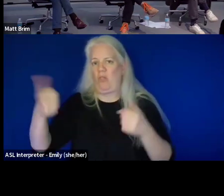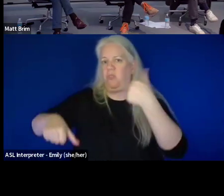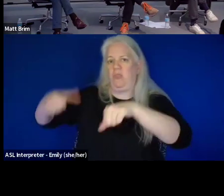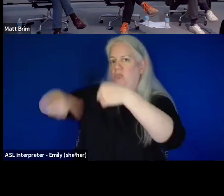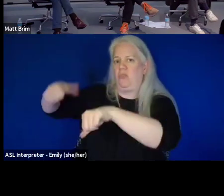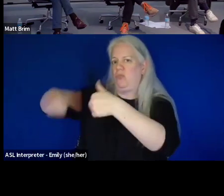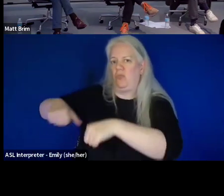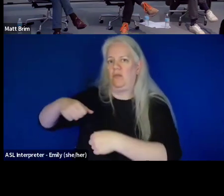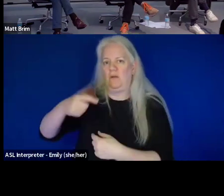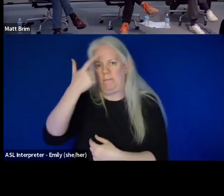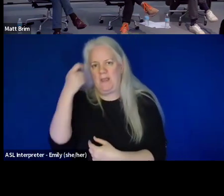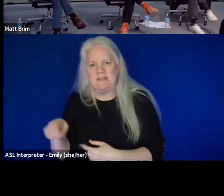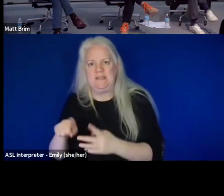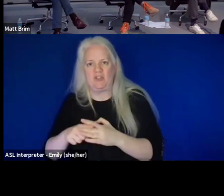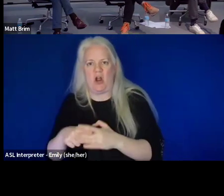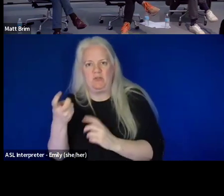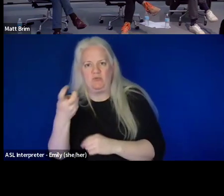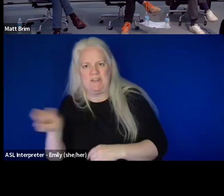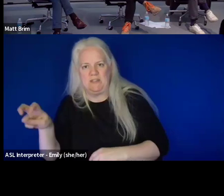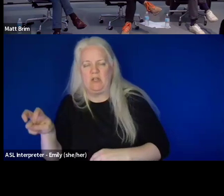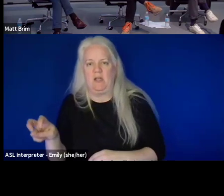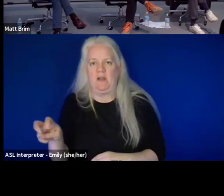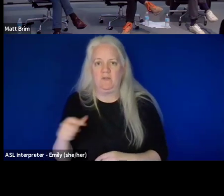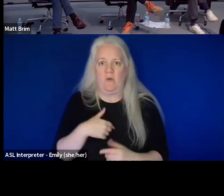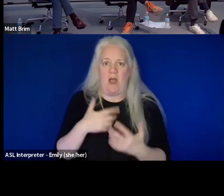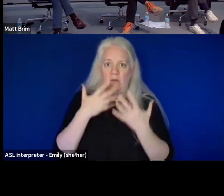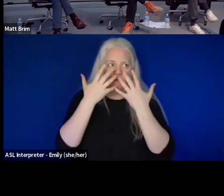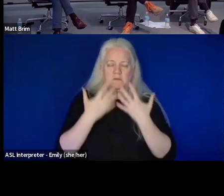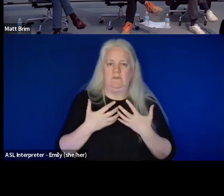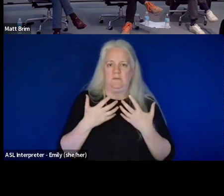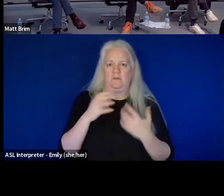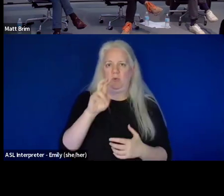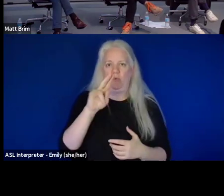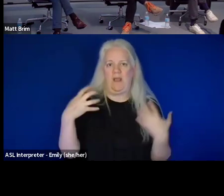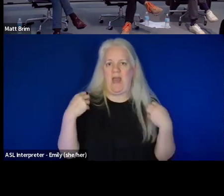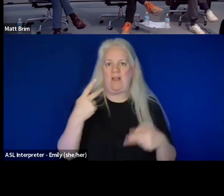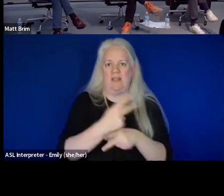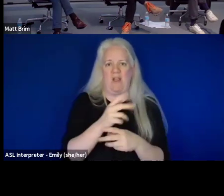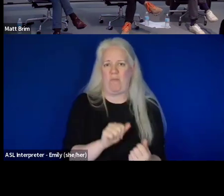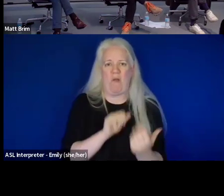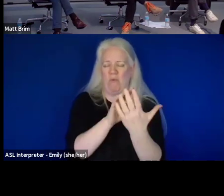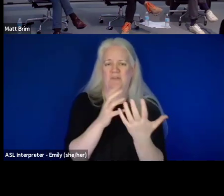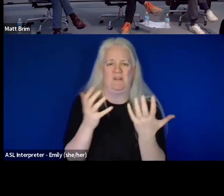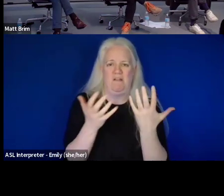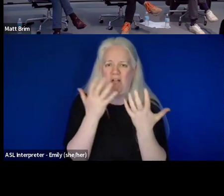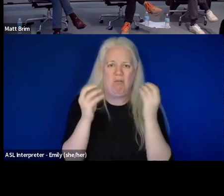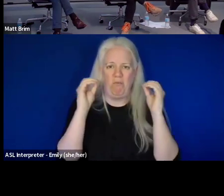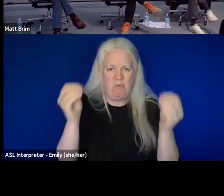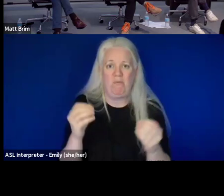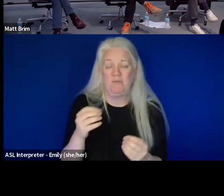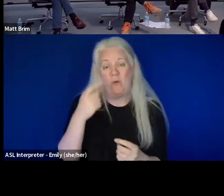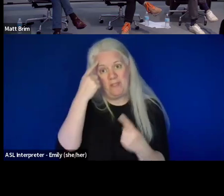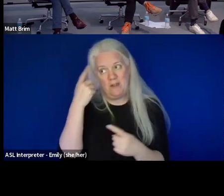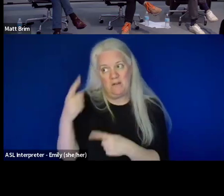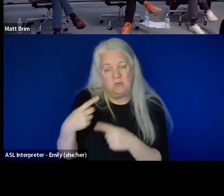sort of dismayed by CUNY's healthcare approach. So one of the things that's been on my mind for like at least 2 years, if not longer,